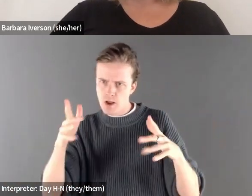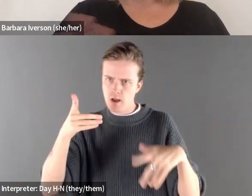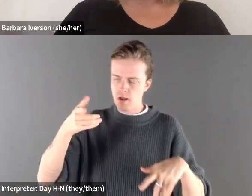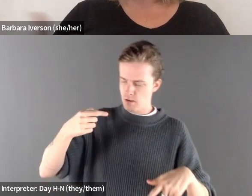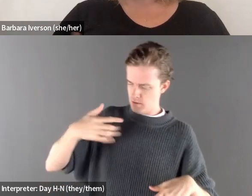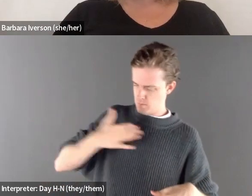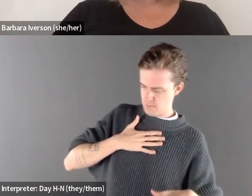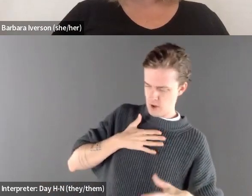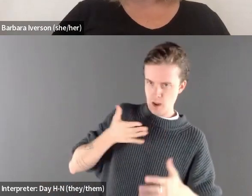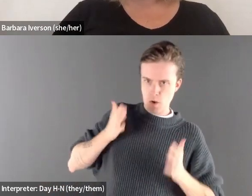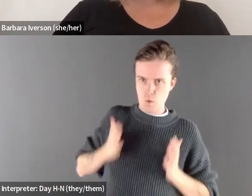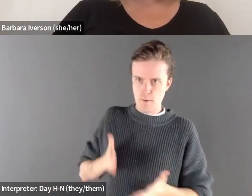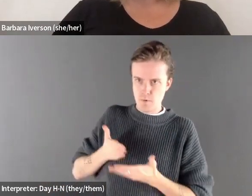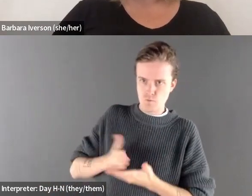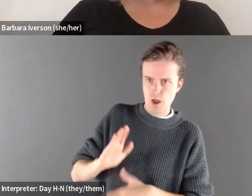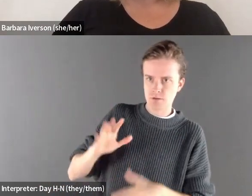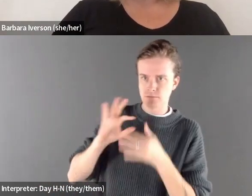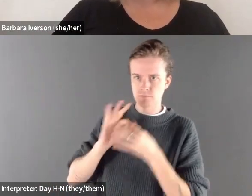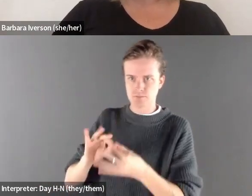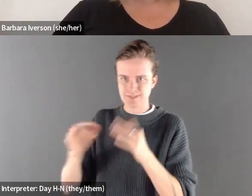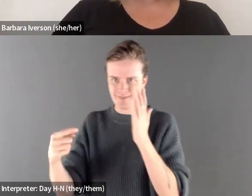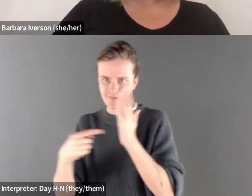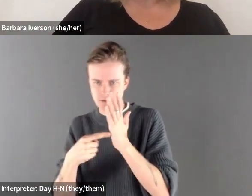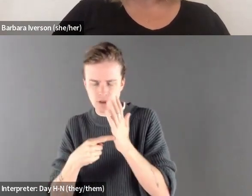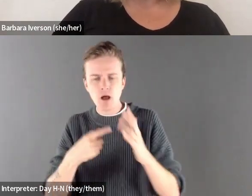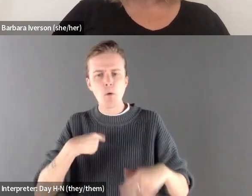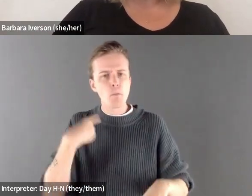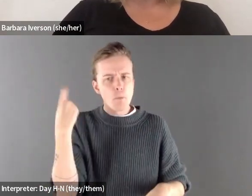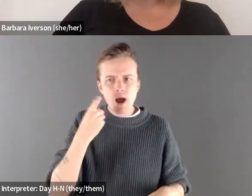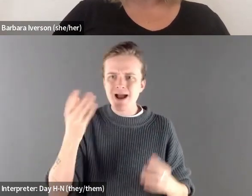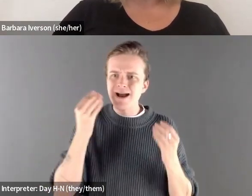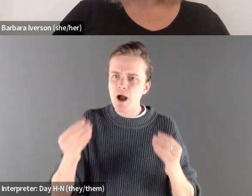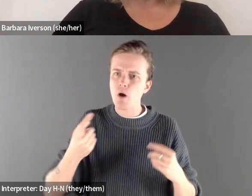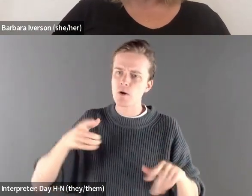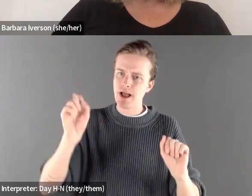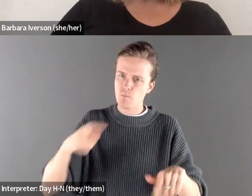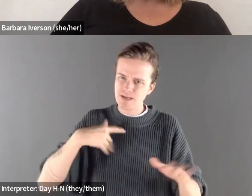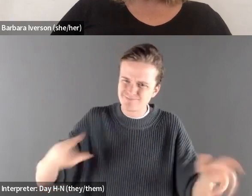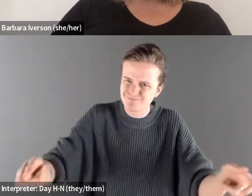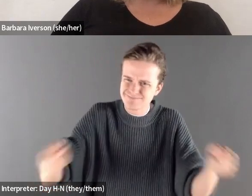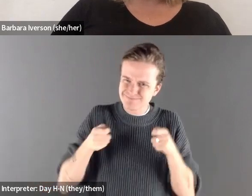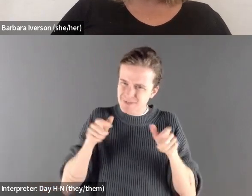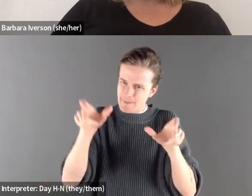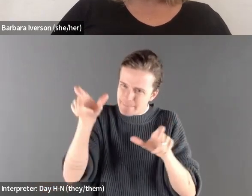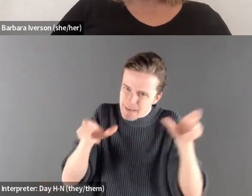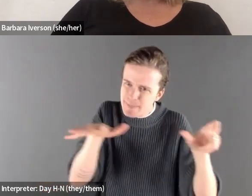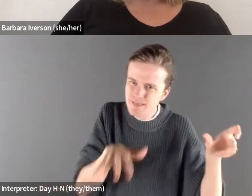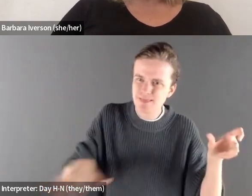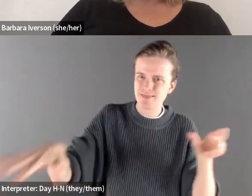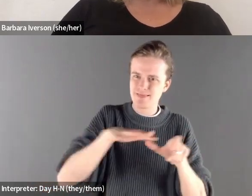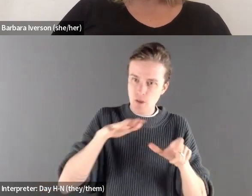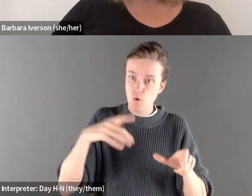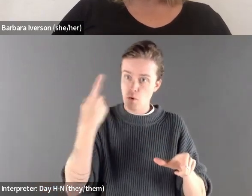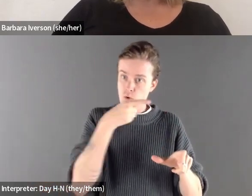the public be brought into the design and deployment of AI and emerging technologies? Matt, are you able to address